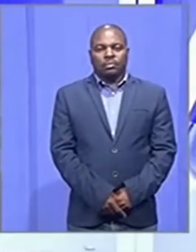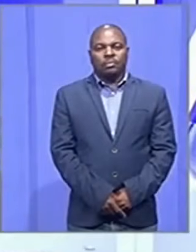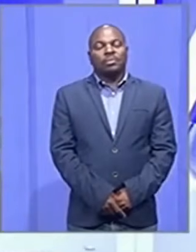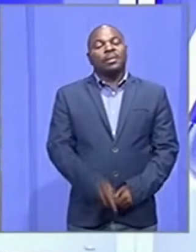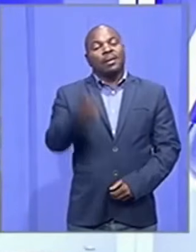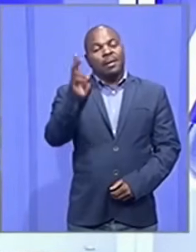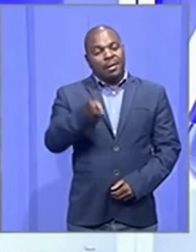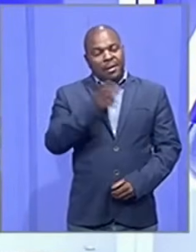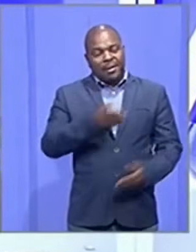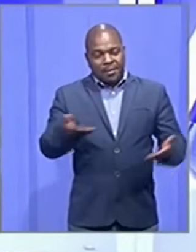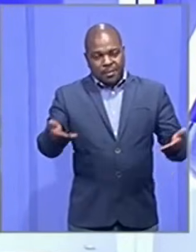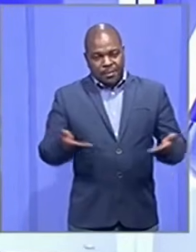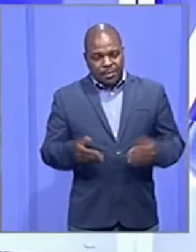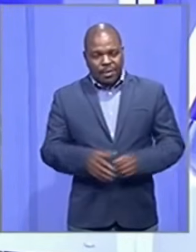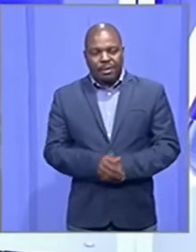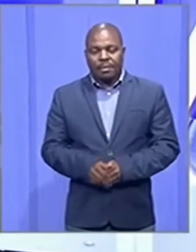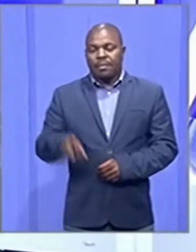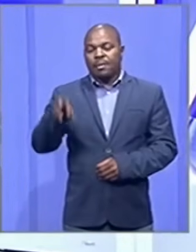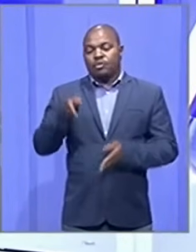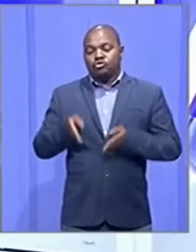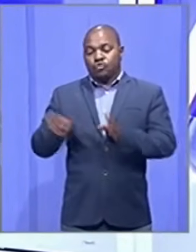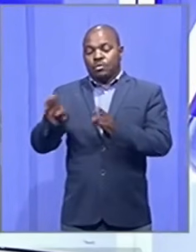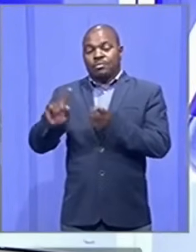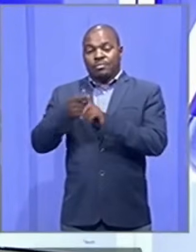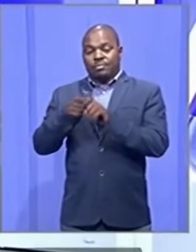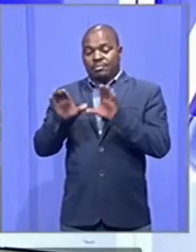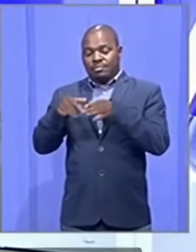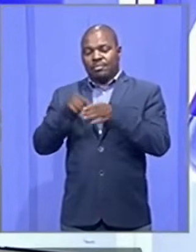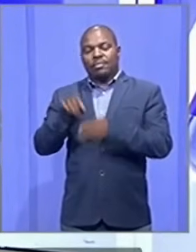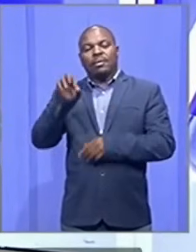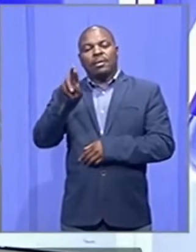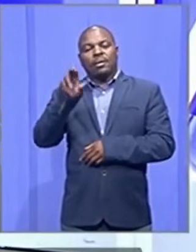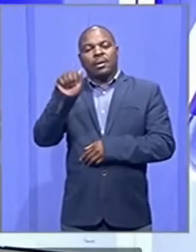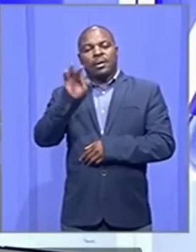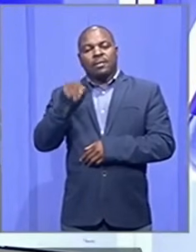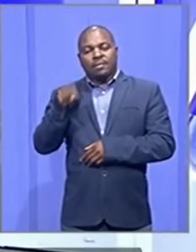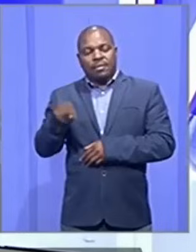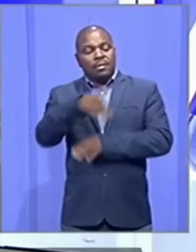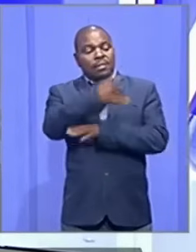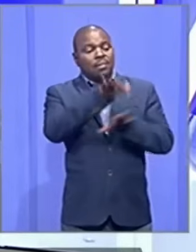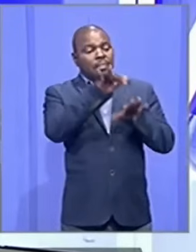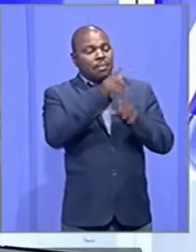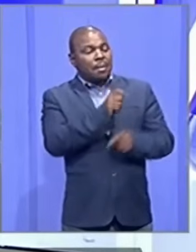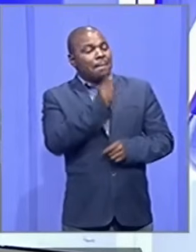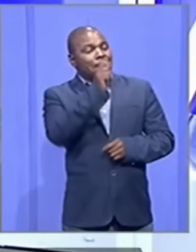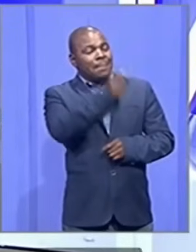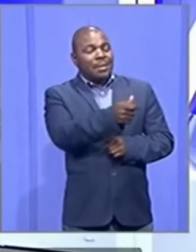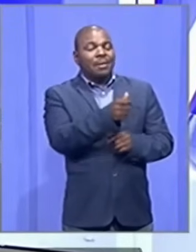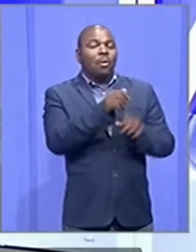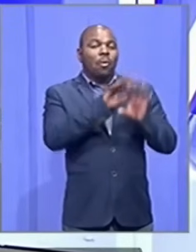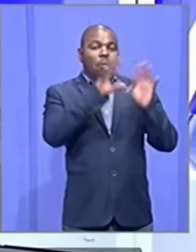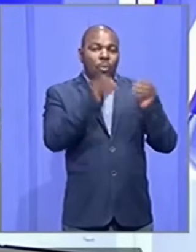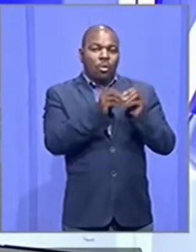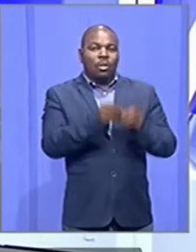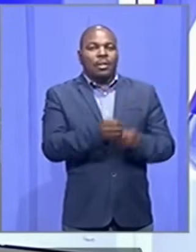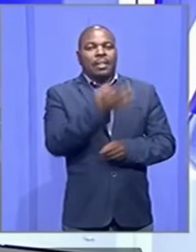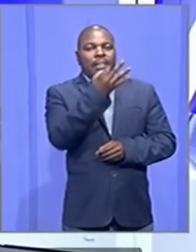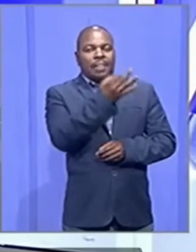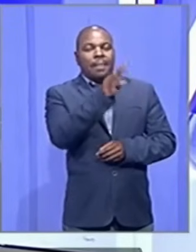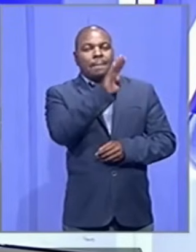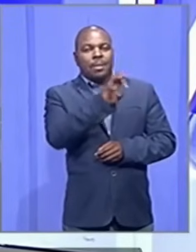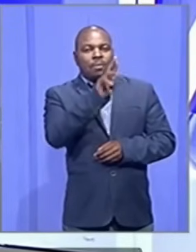Mui re boela go amohela letlole la dikotsi tsa mebileng le lefile melata e ameileng dikotsing tsa mebileng diranta tse dimilione tse 3 pakeng tsa